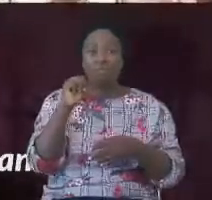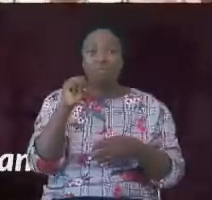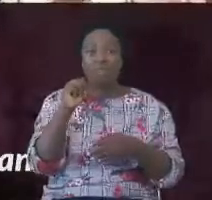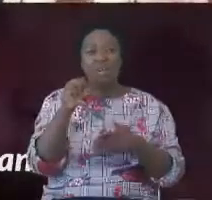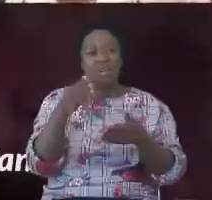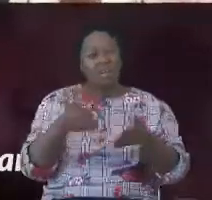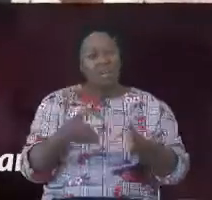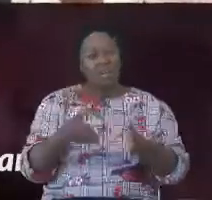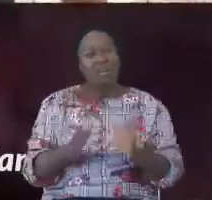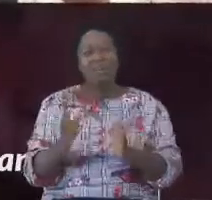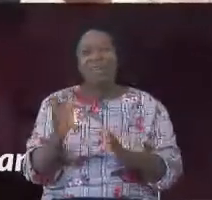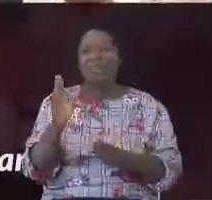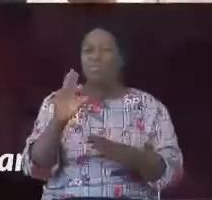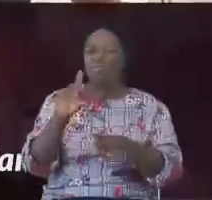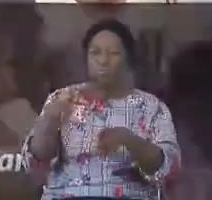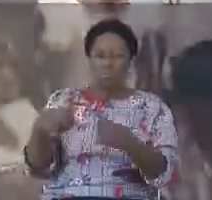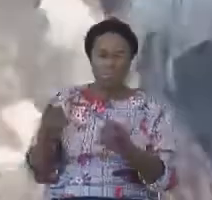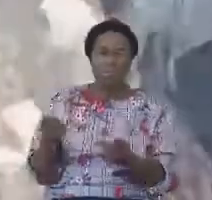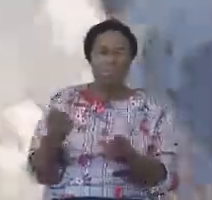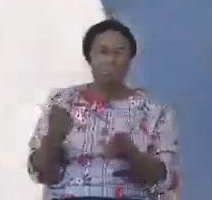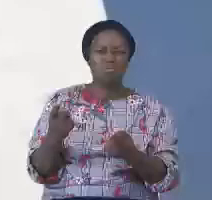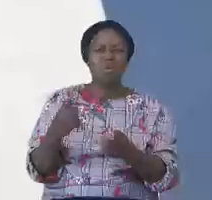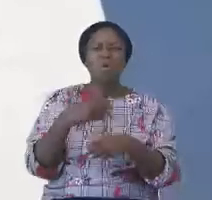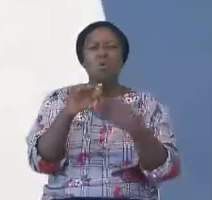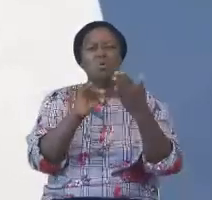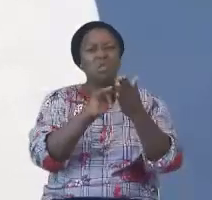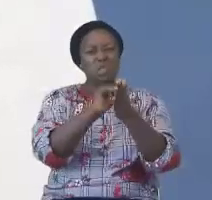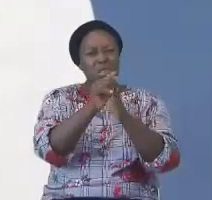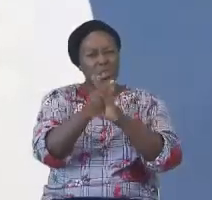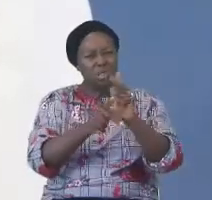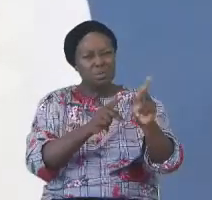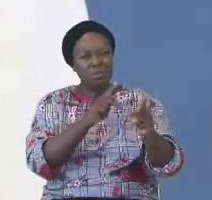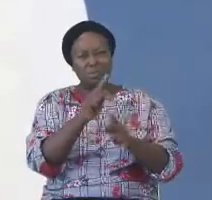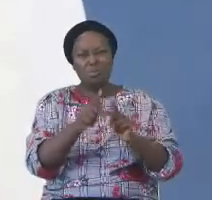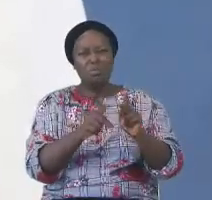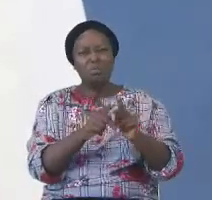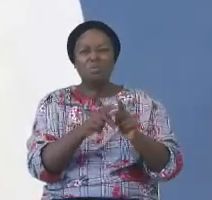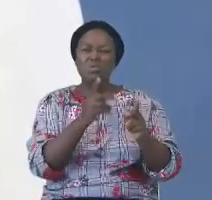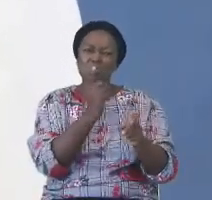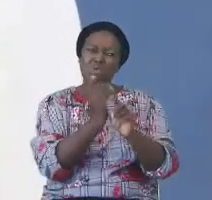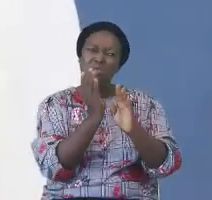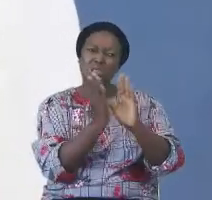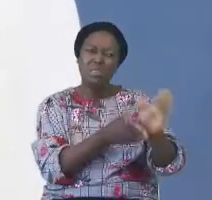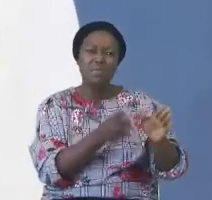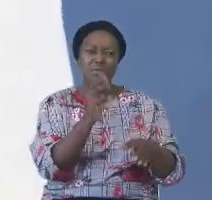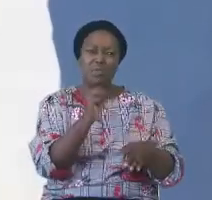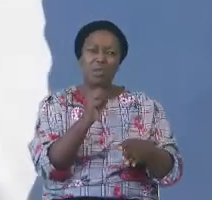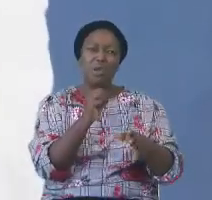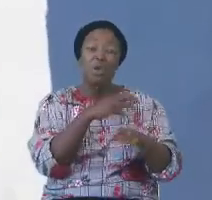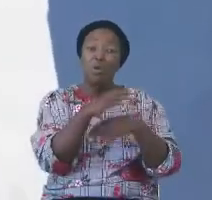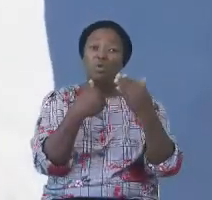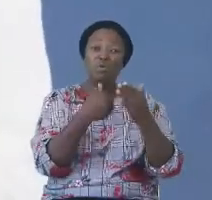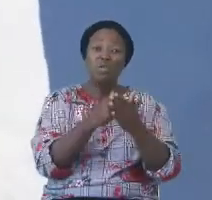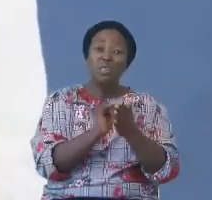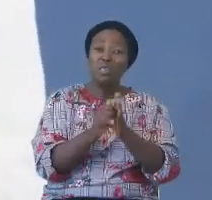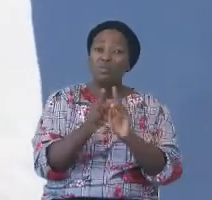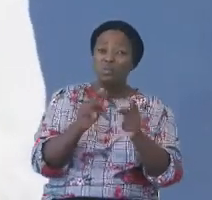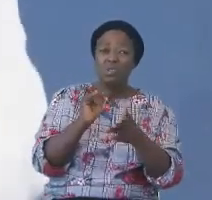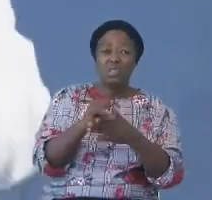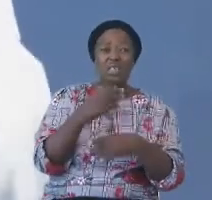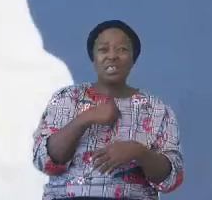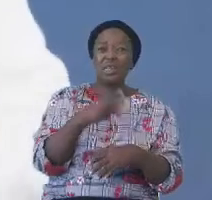father forgive them them who pharisees started sadducees